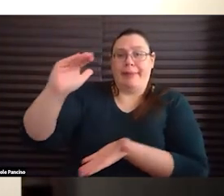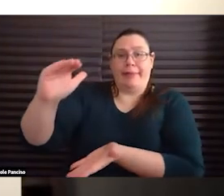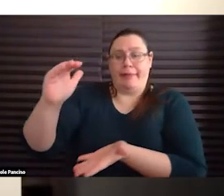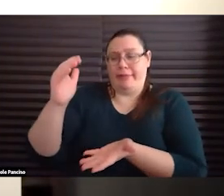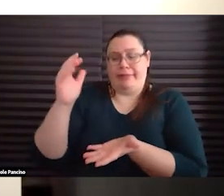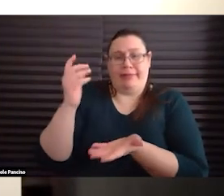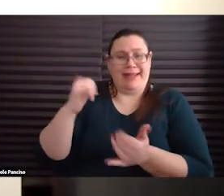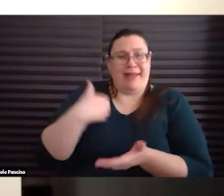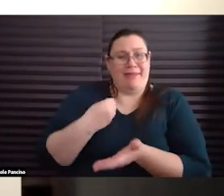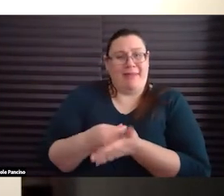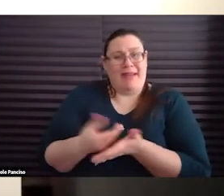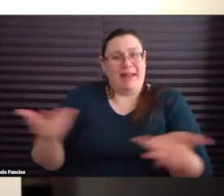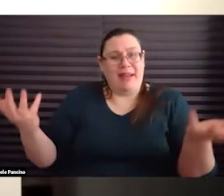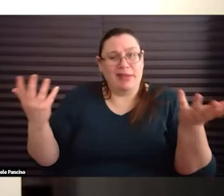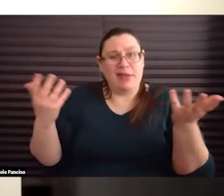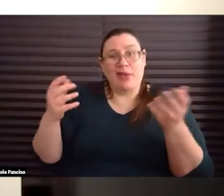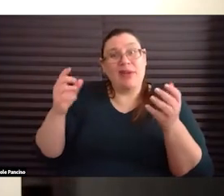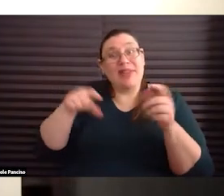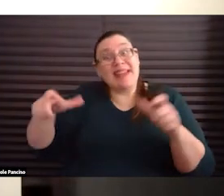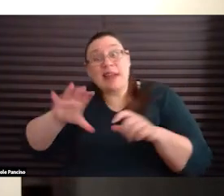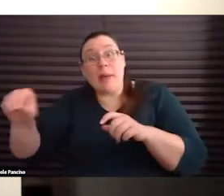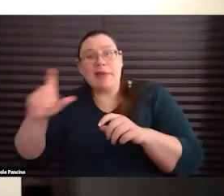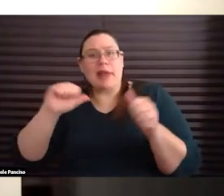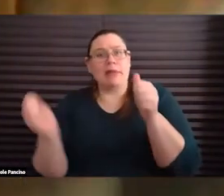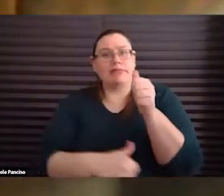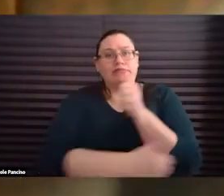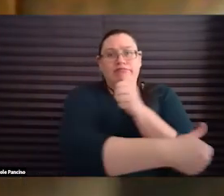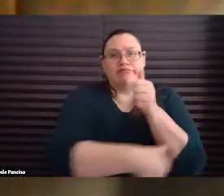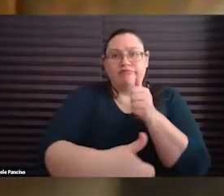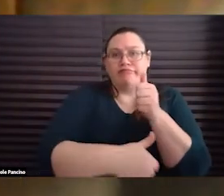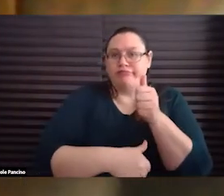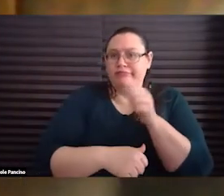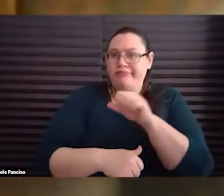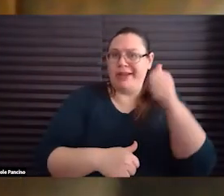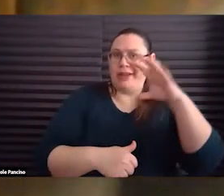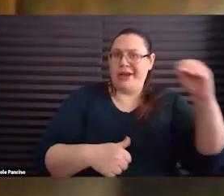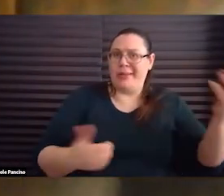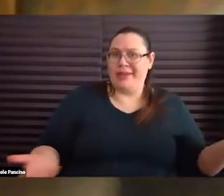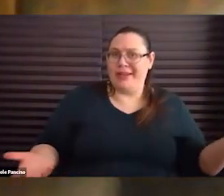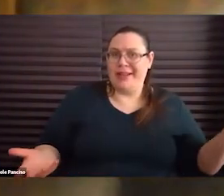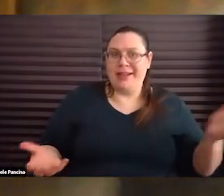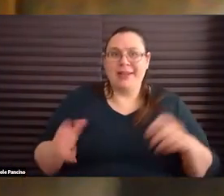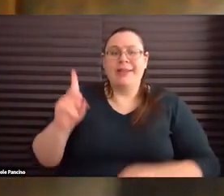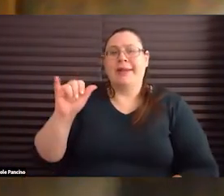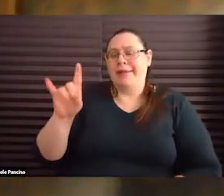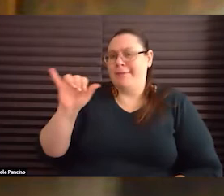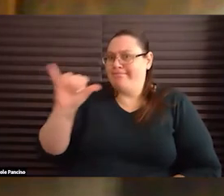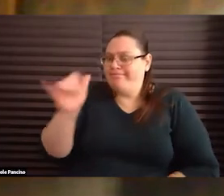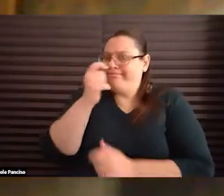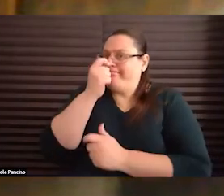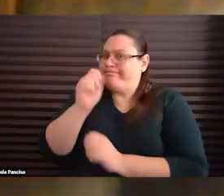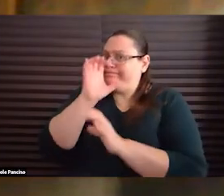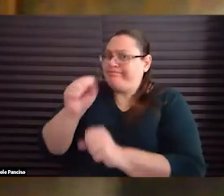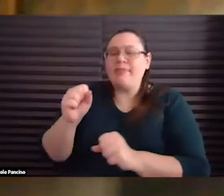divisions of even bigger companies. That's so interesting. And so I want to make sure that we've established at least a couple